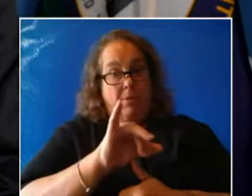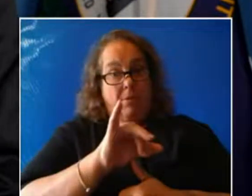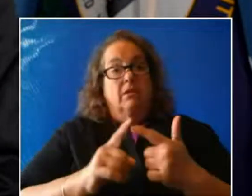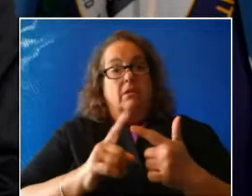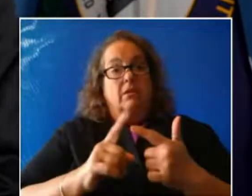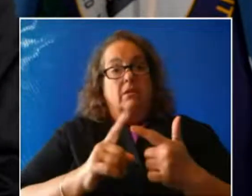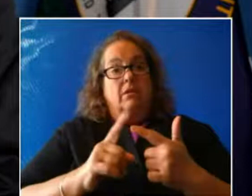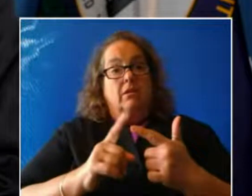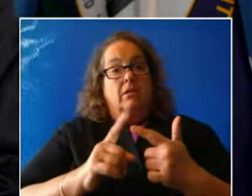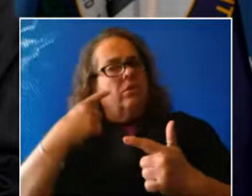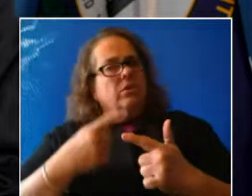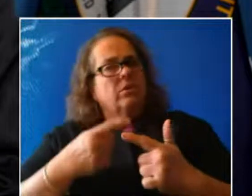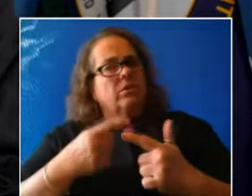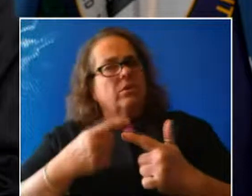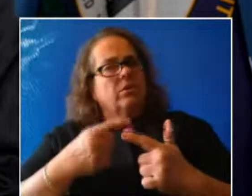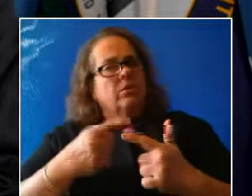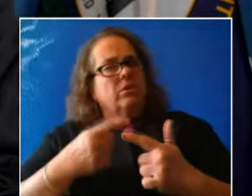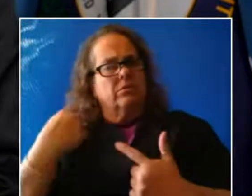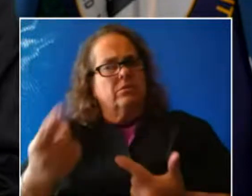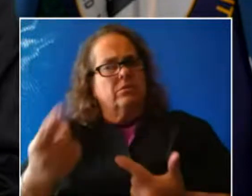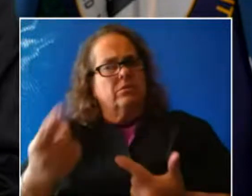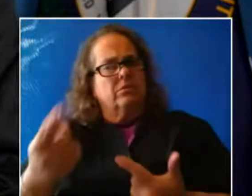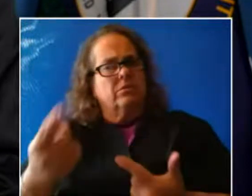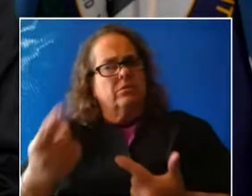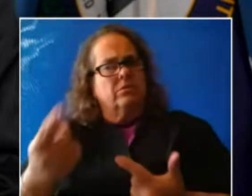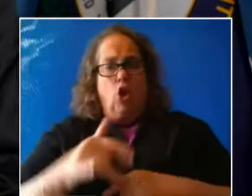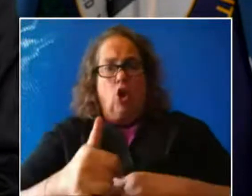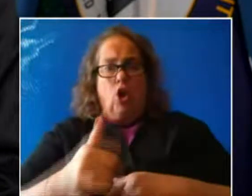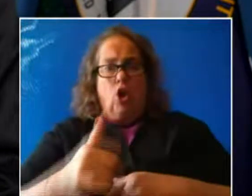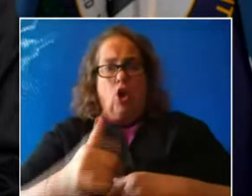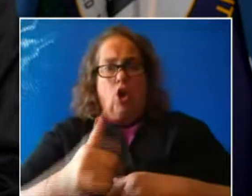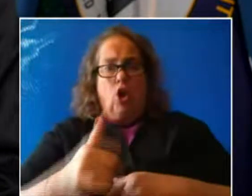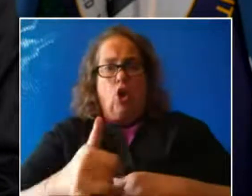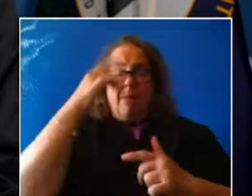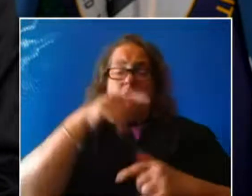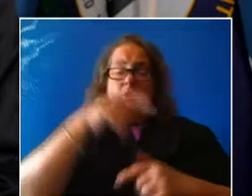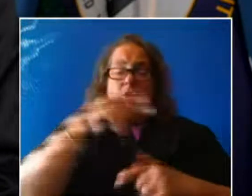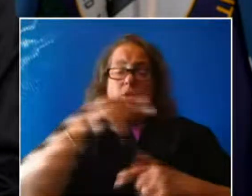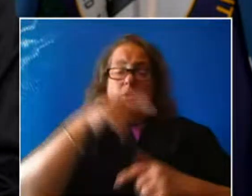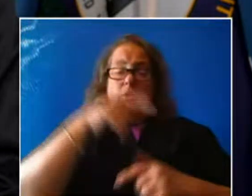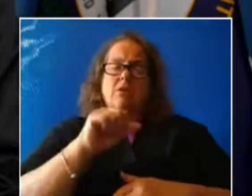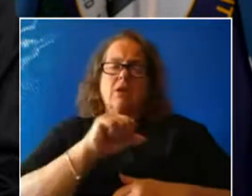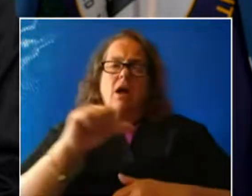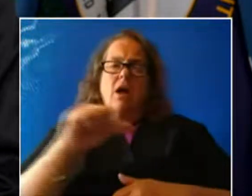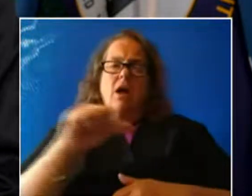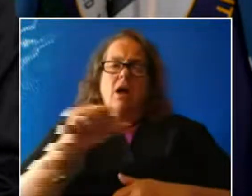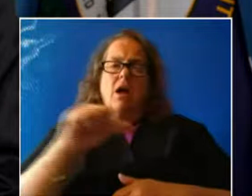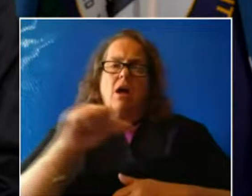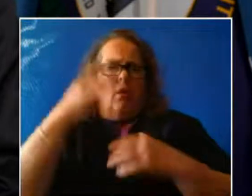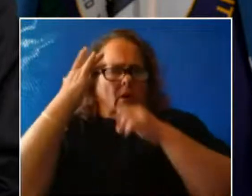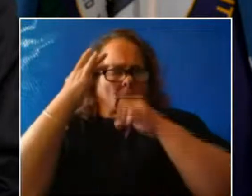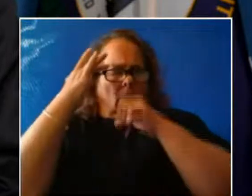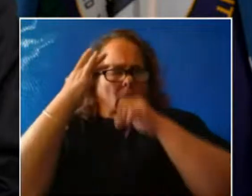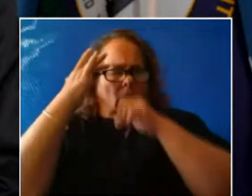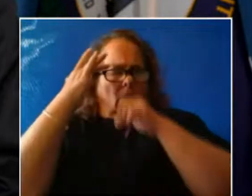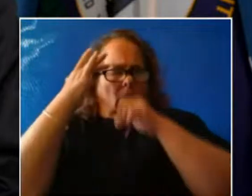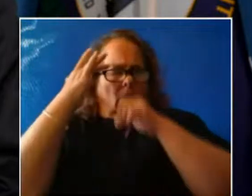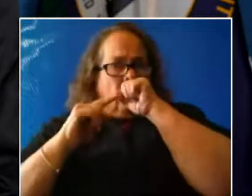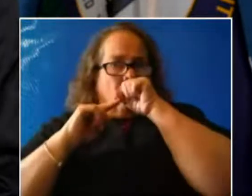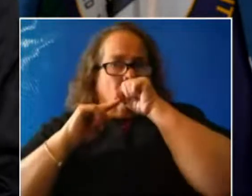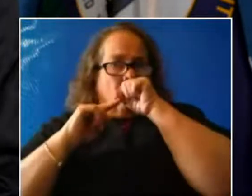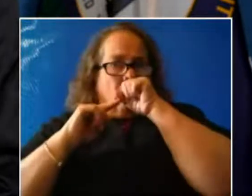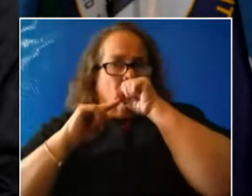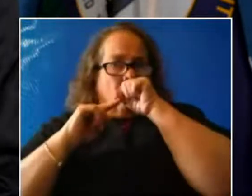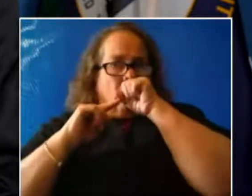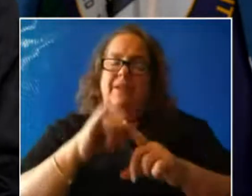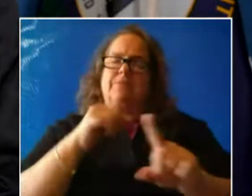in the pandemic, there was a respiratory illness, a very severe one that struck young people, children. Wondered if